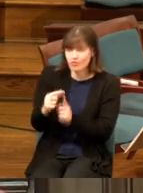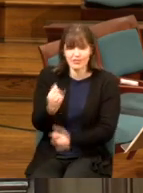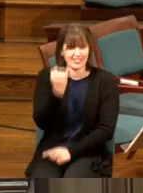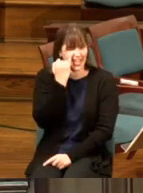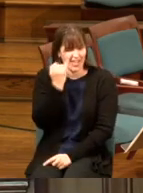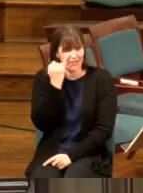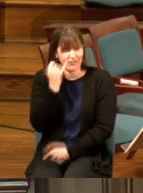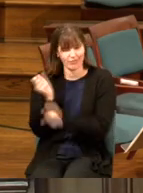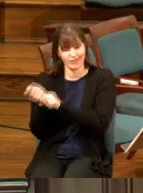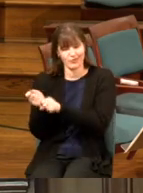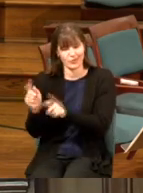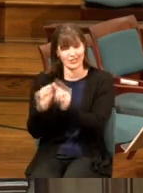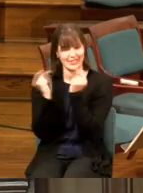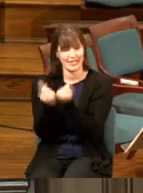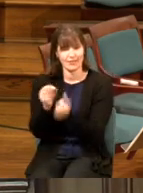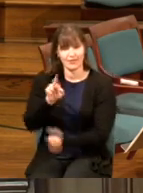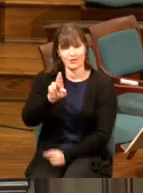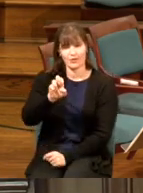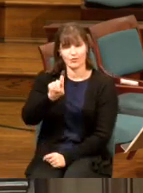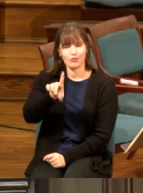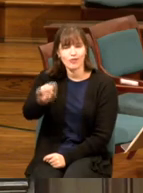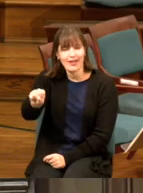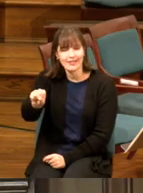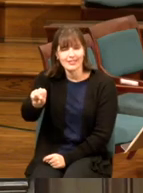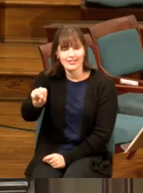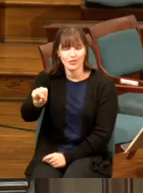up 12-0 going into the ninth